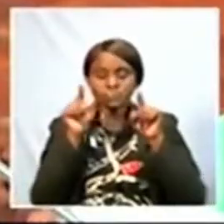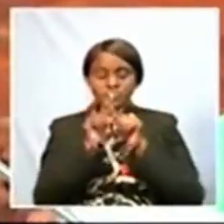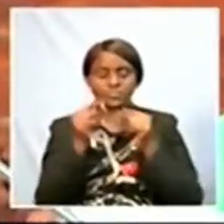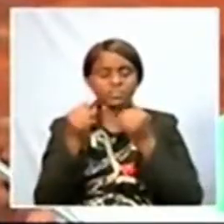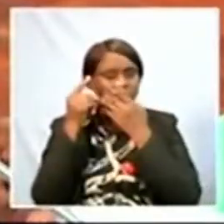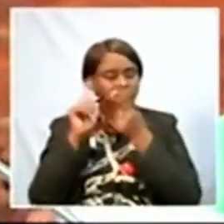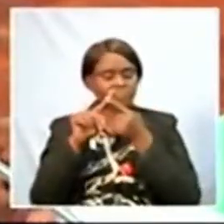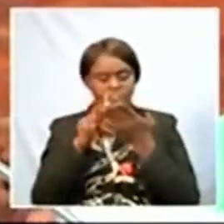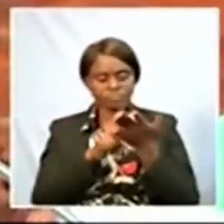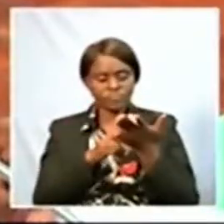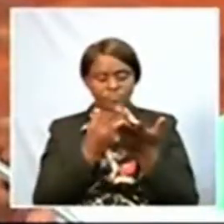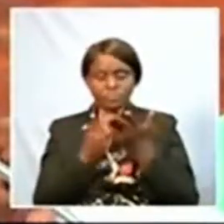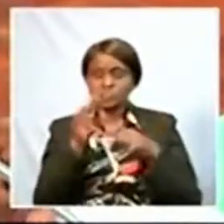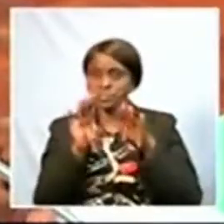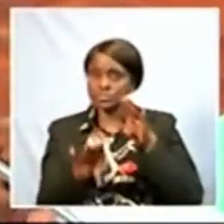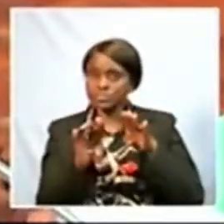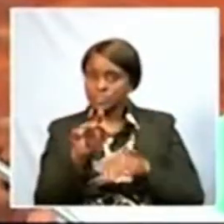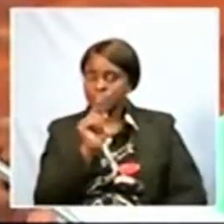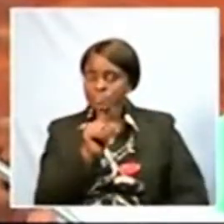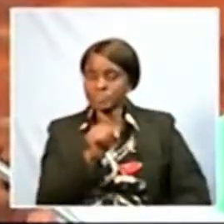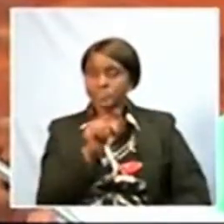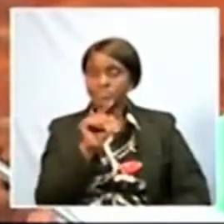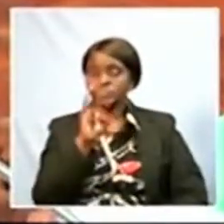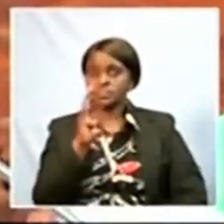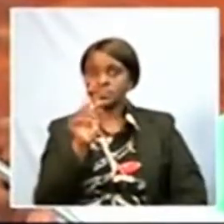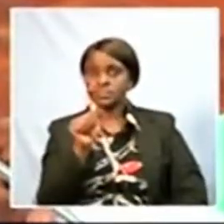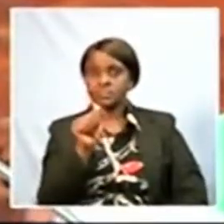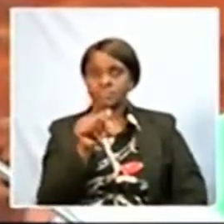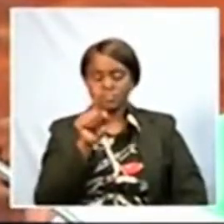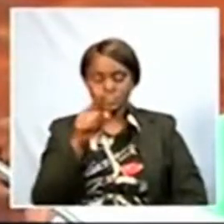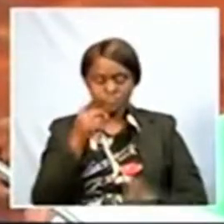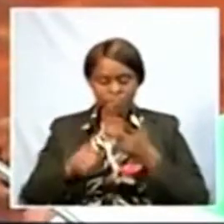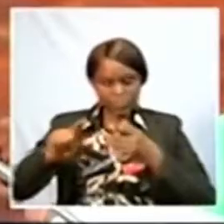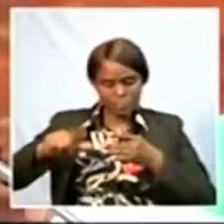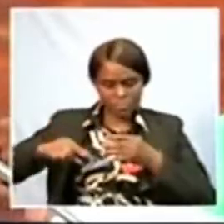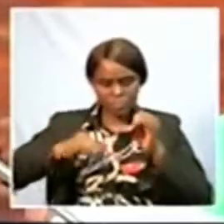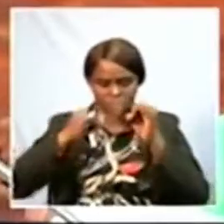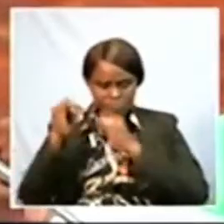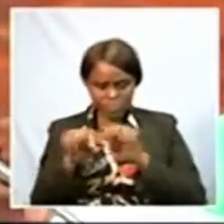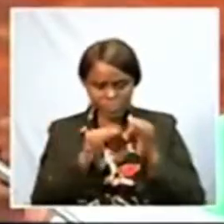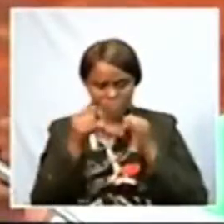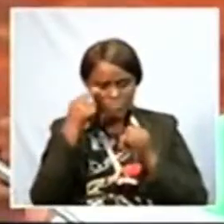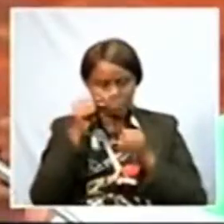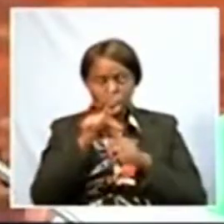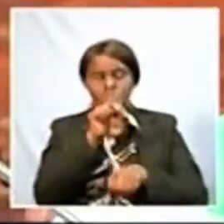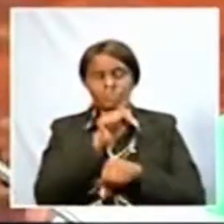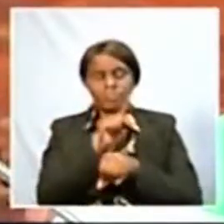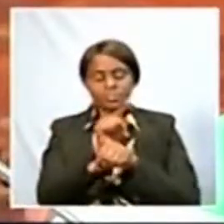wishes to report that the balances that the